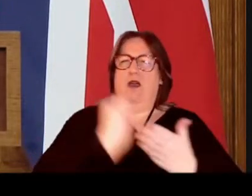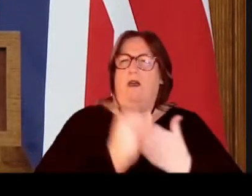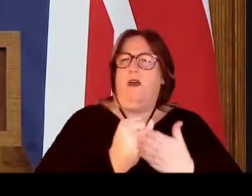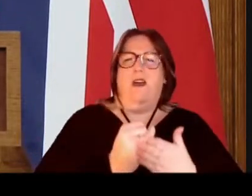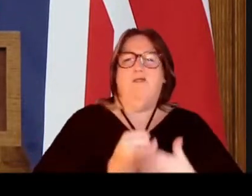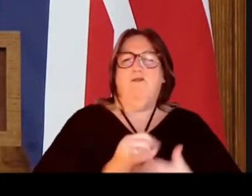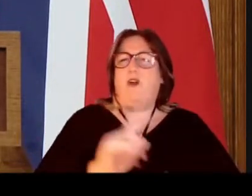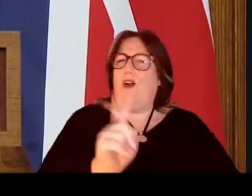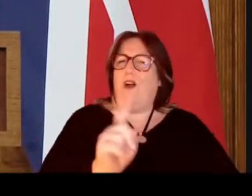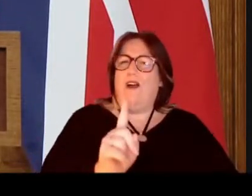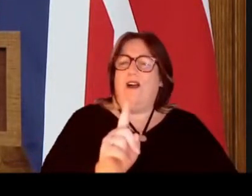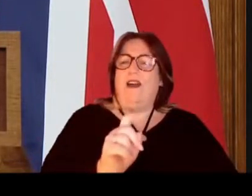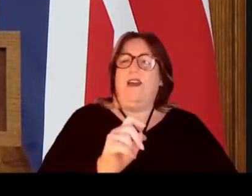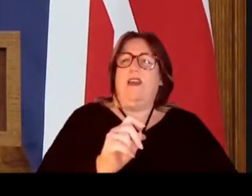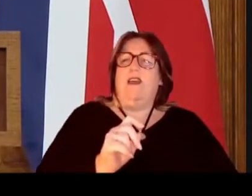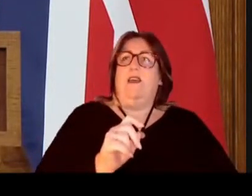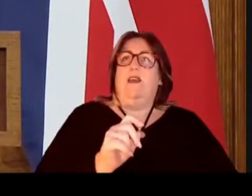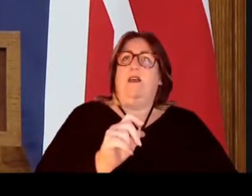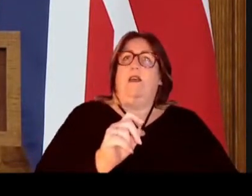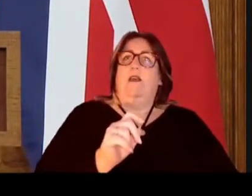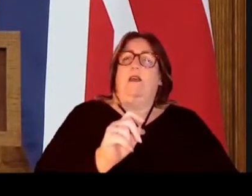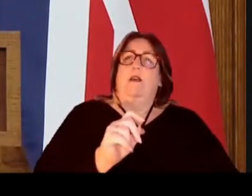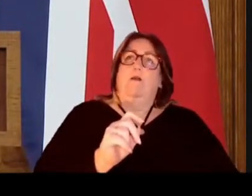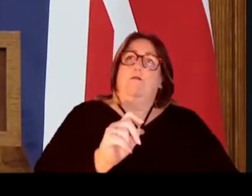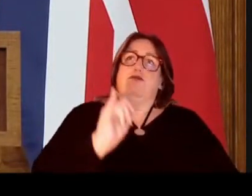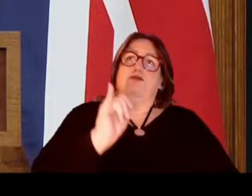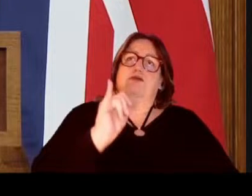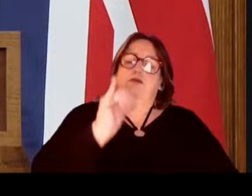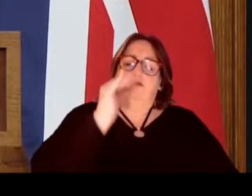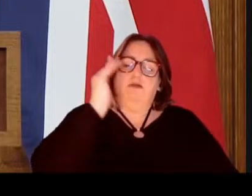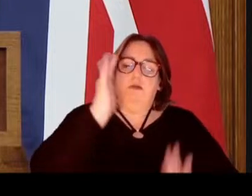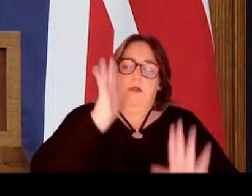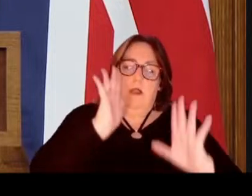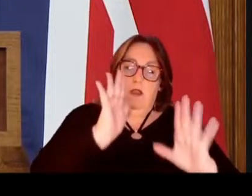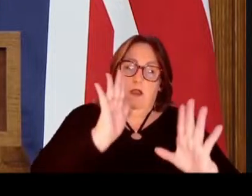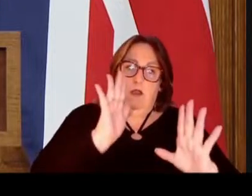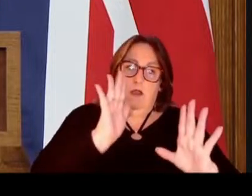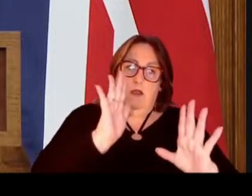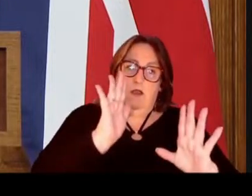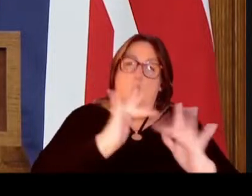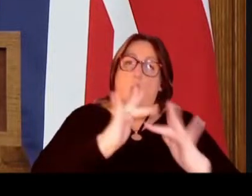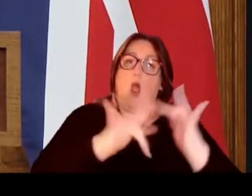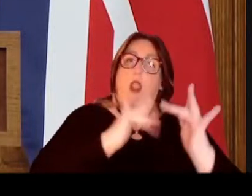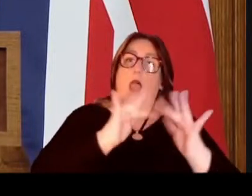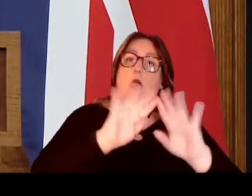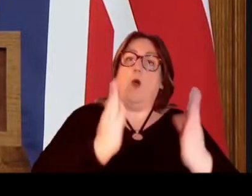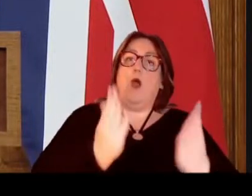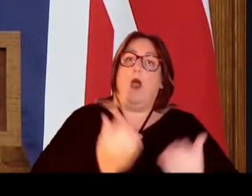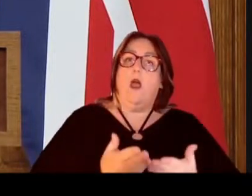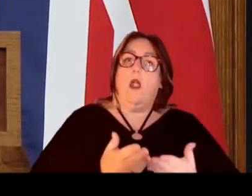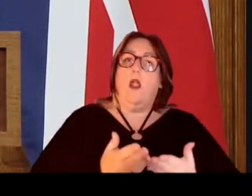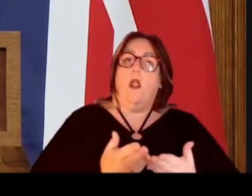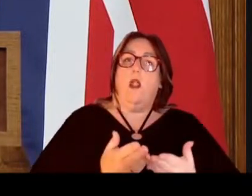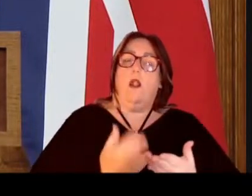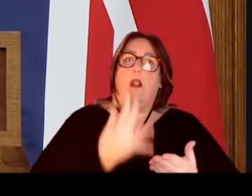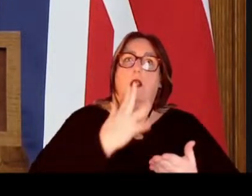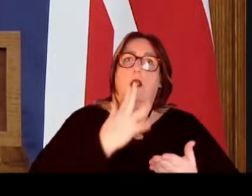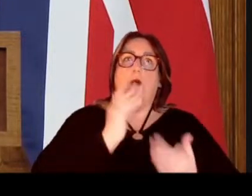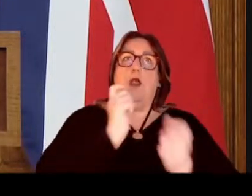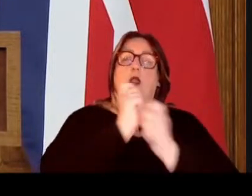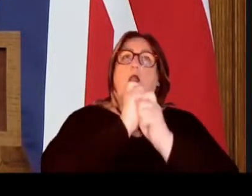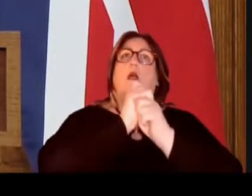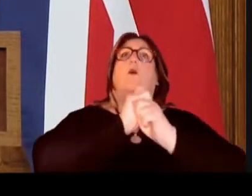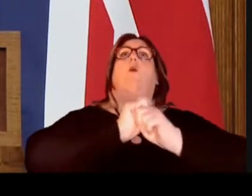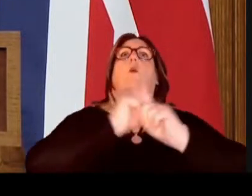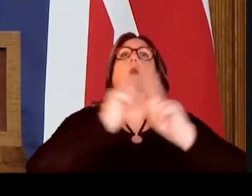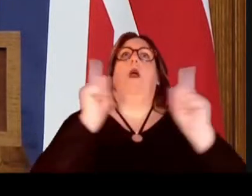But it's not just the nightmares of the online world. Because when you wake from a nightmare, the first thing you do